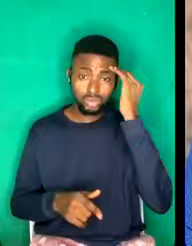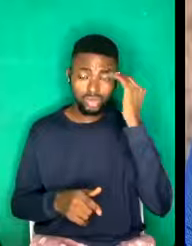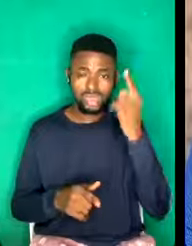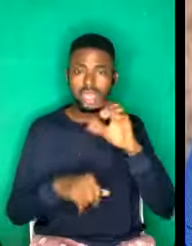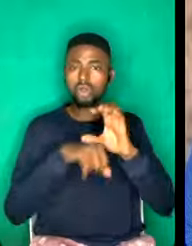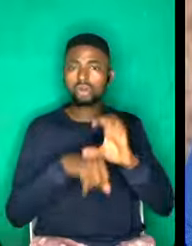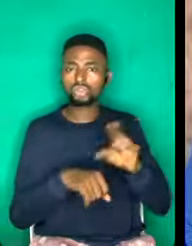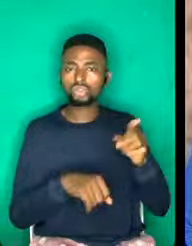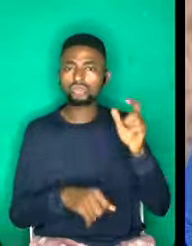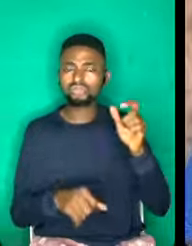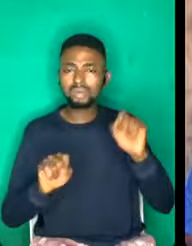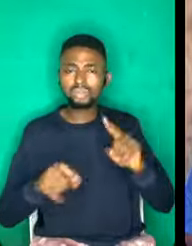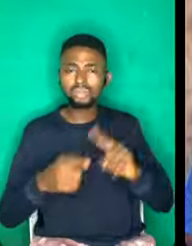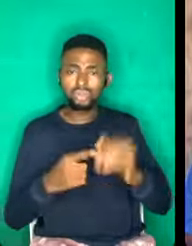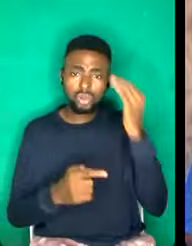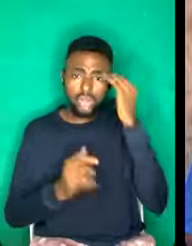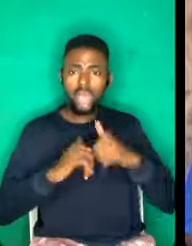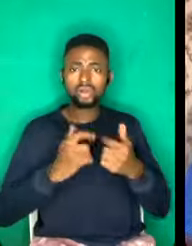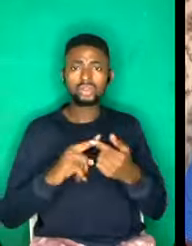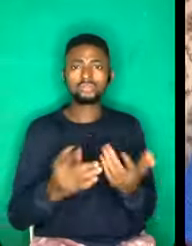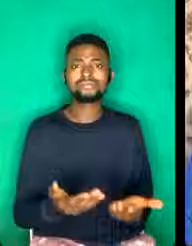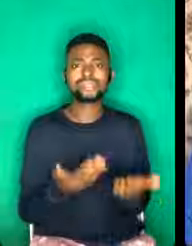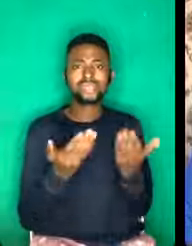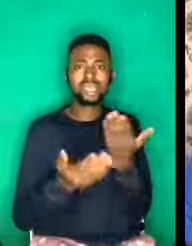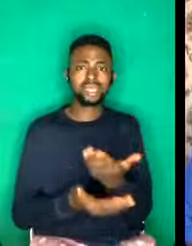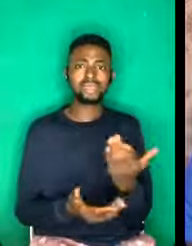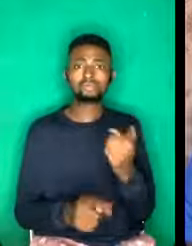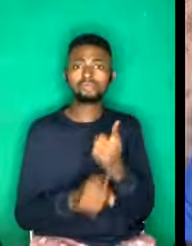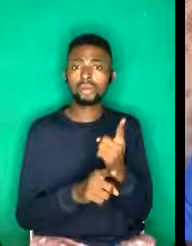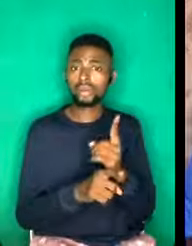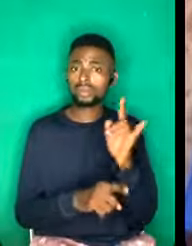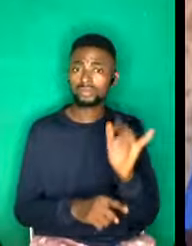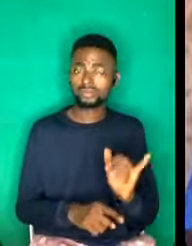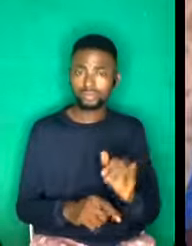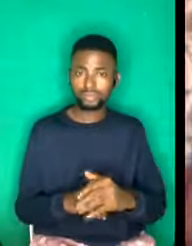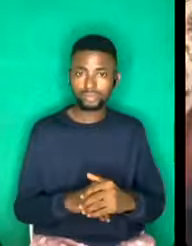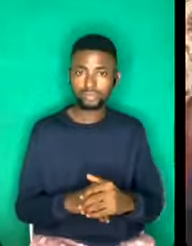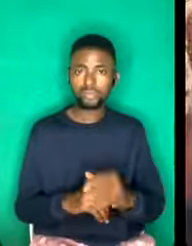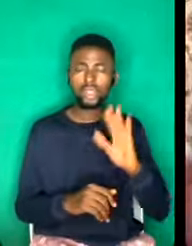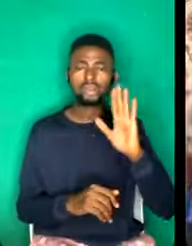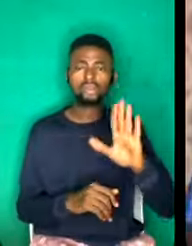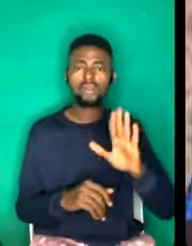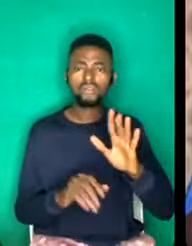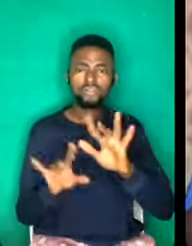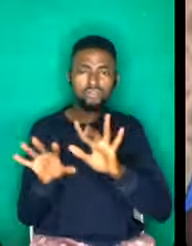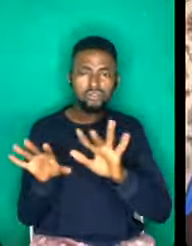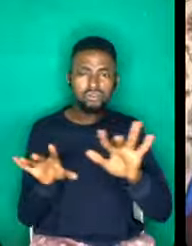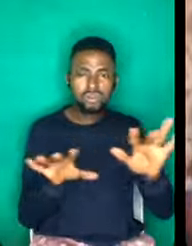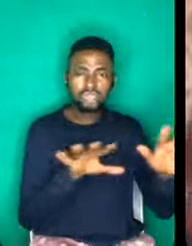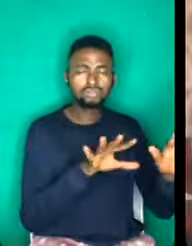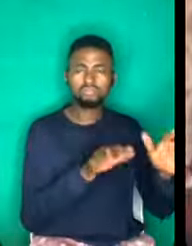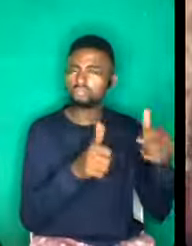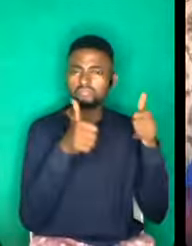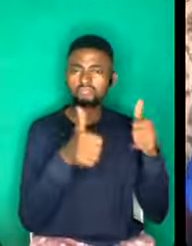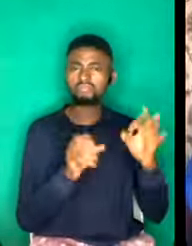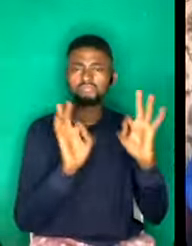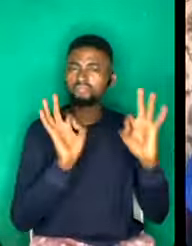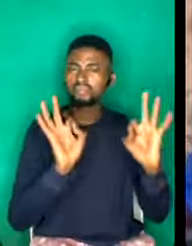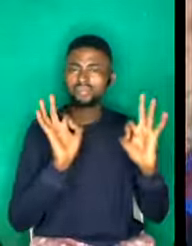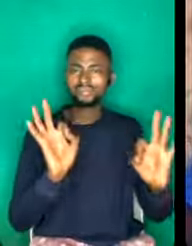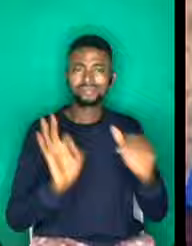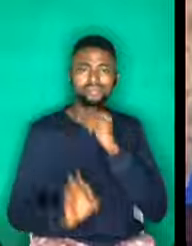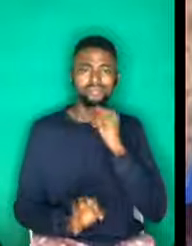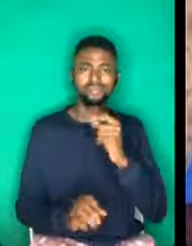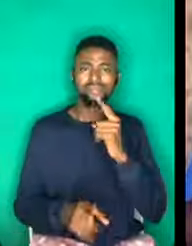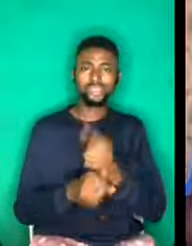things properly, the way it should be. You will be your fluency will be there if you know your language well. So you don't just know